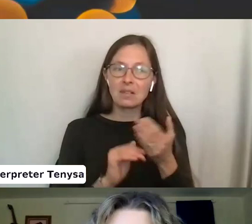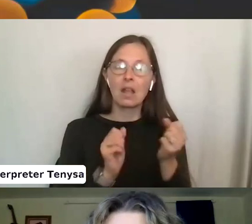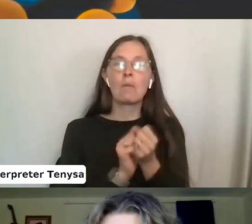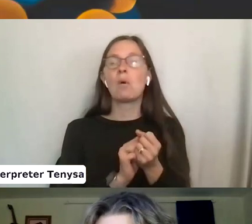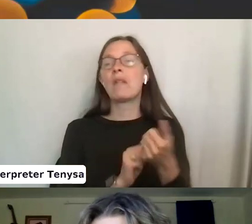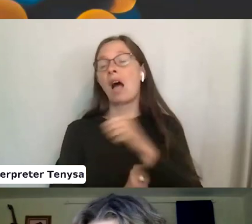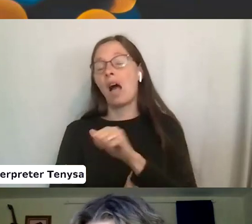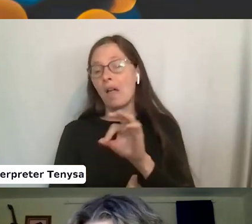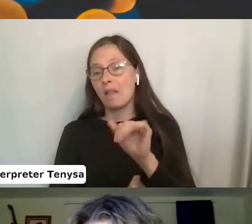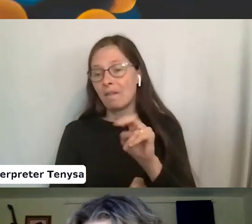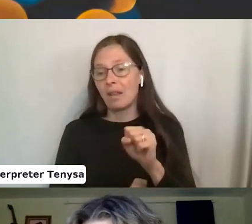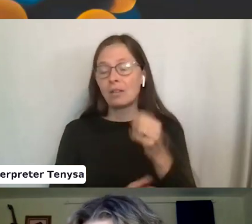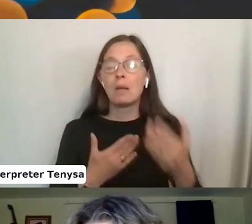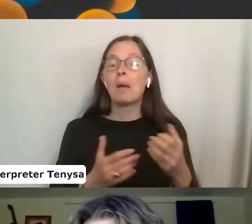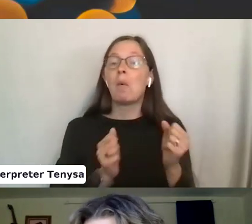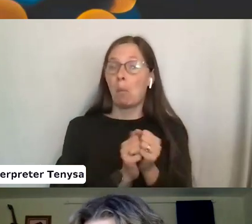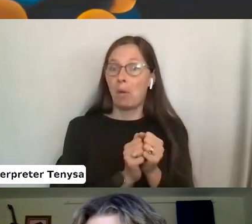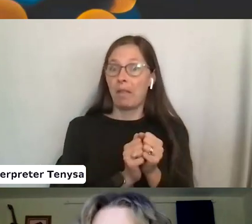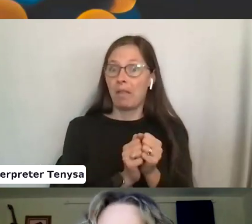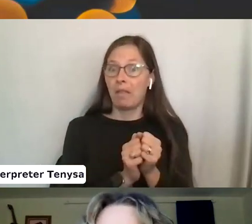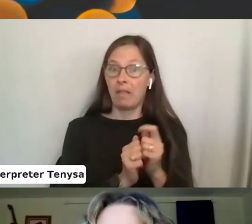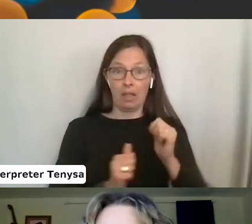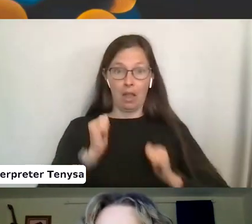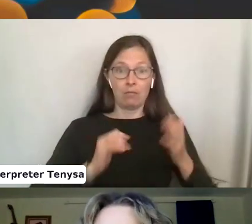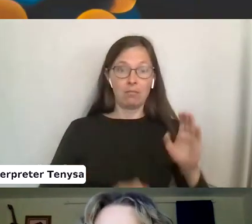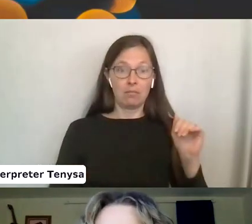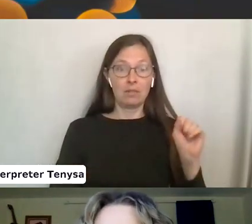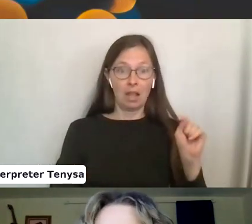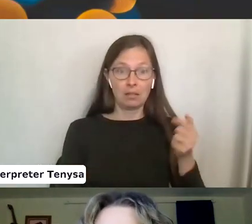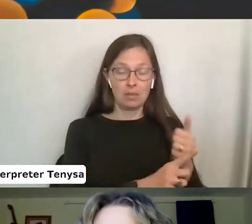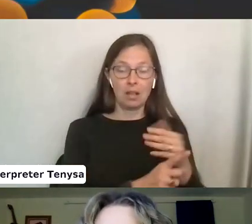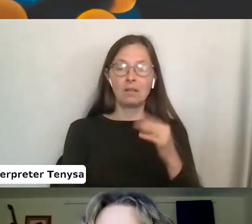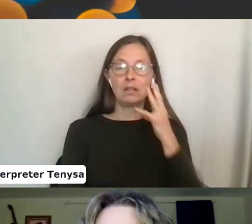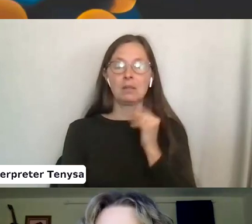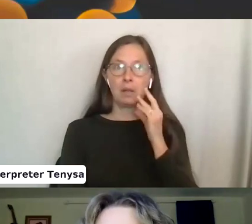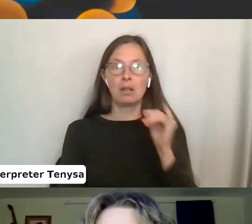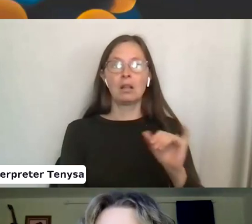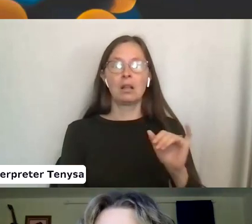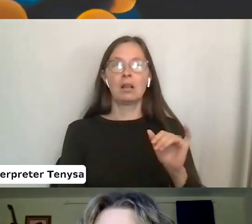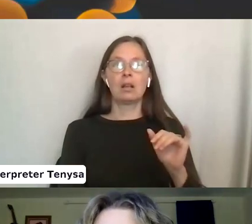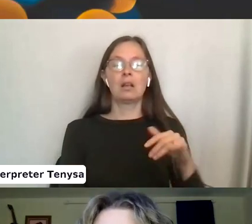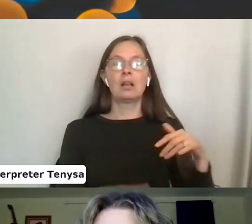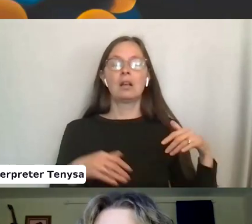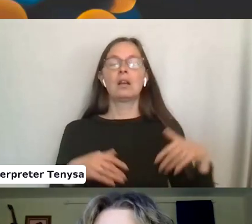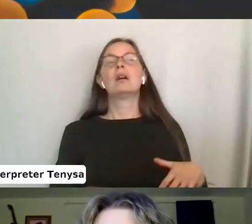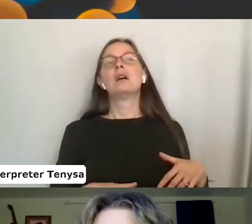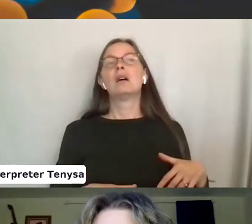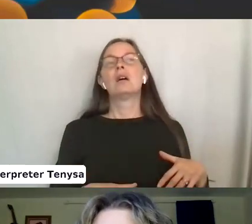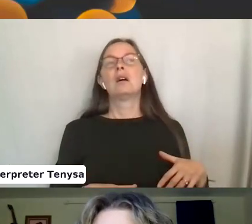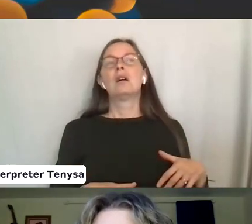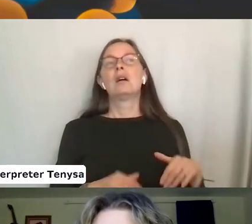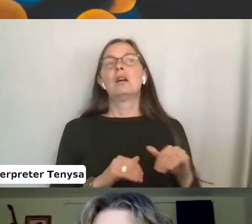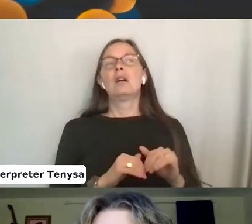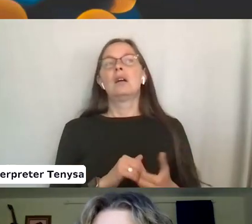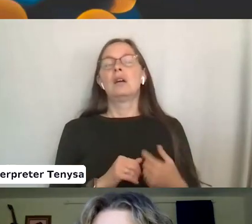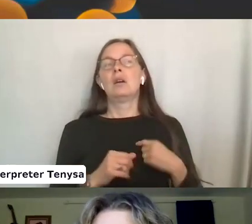maybe with the cast themselves and had an experience where they're like, how do I continue to interact